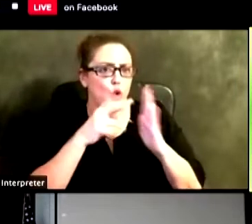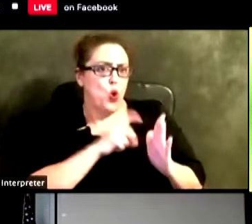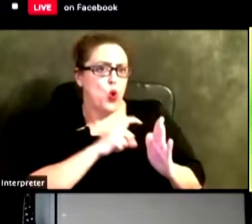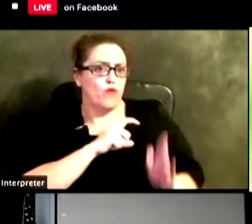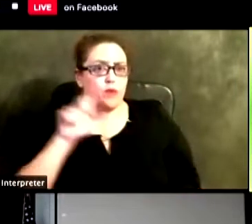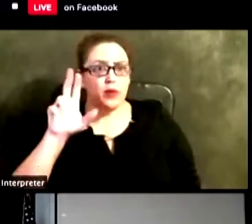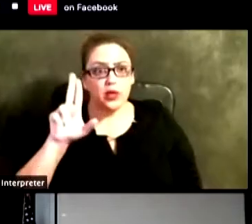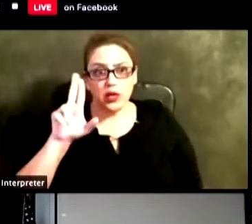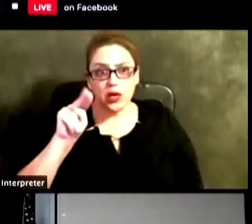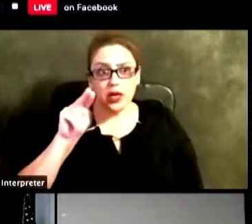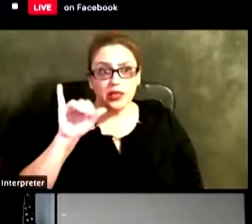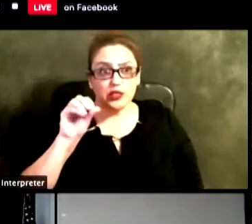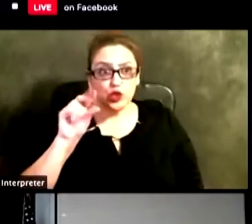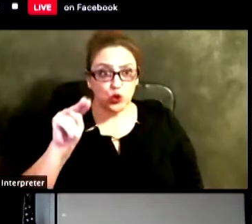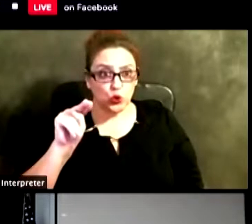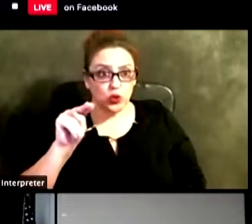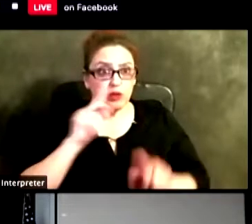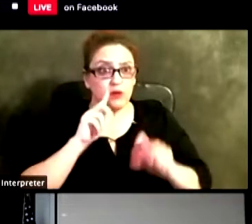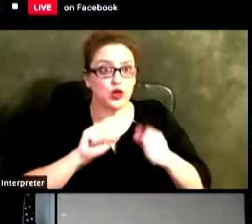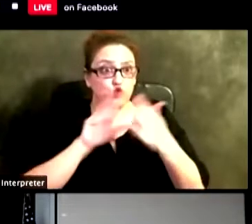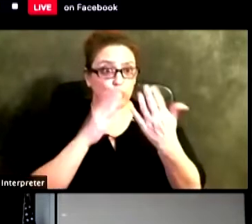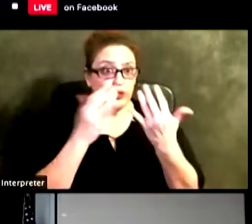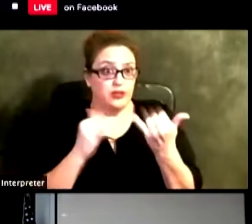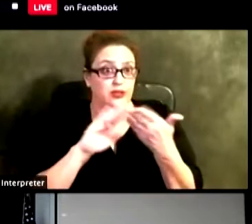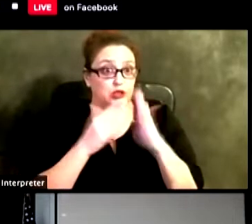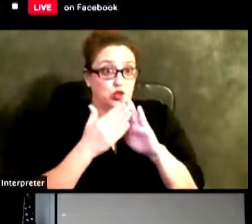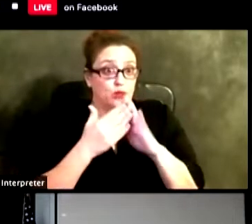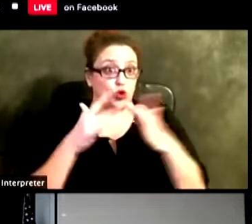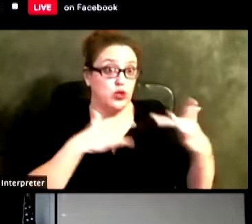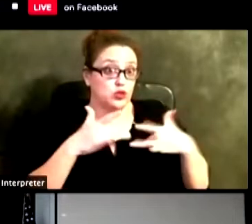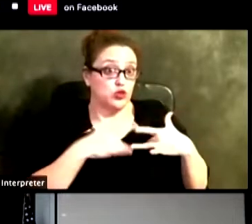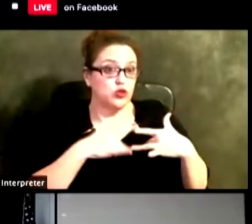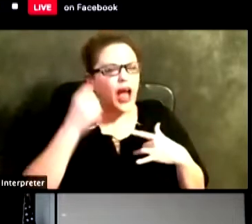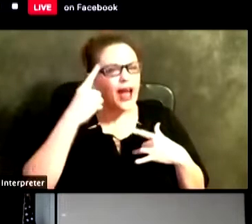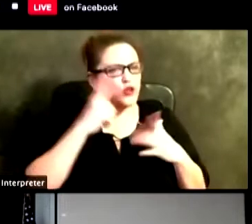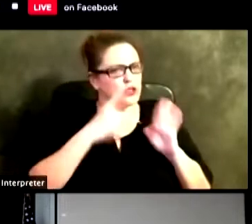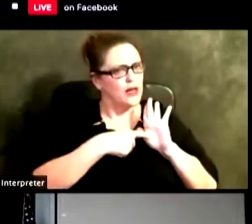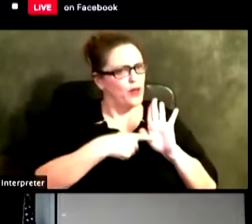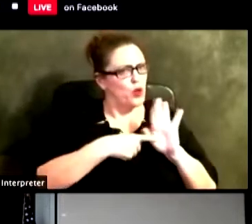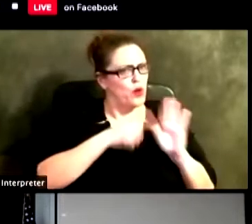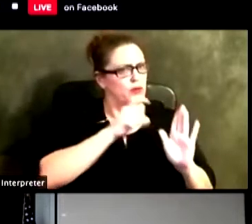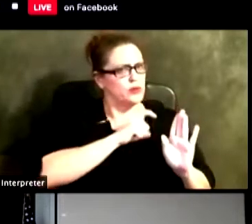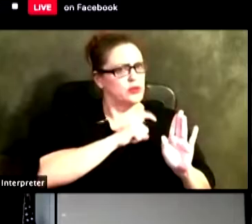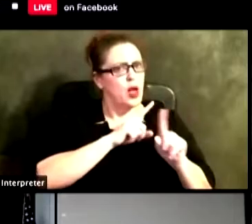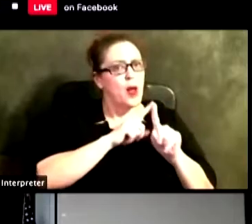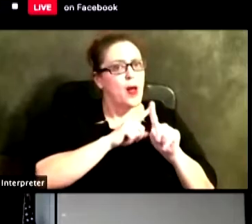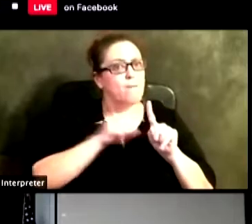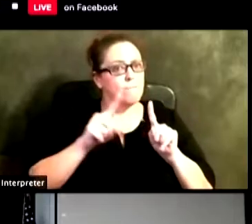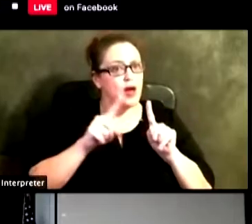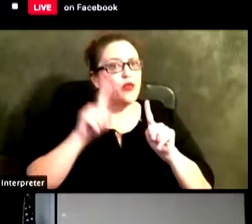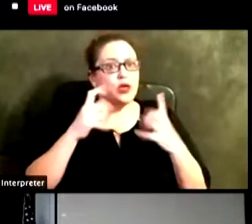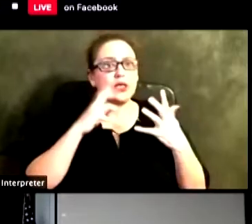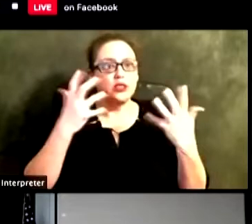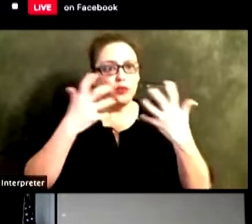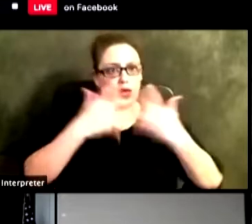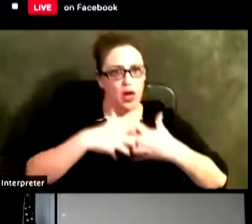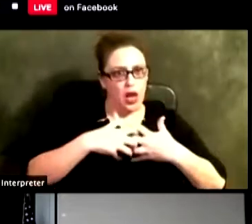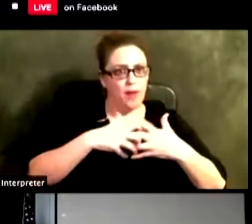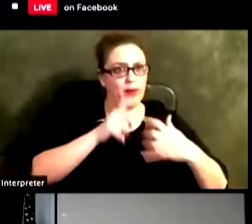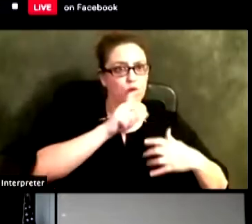obvious community concerns. I understand they represent police officers, but where is the accountability and alignment of representations, policy,